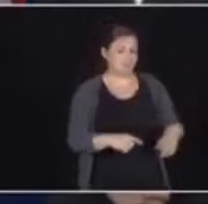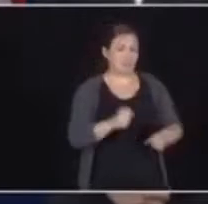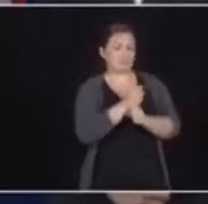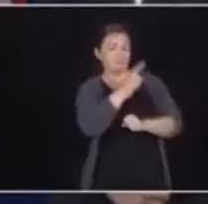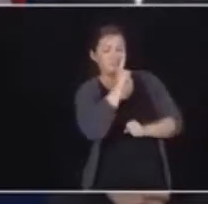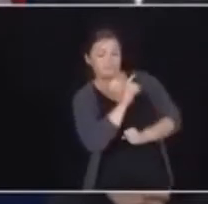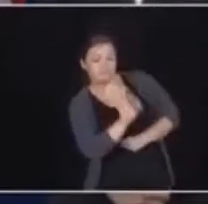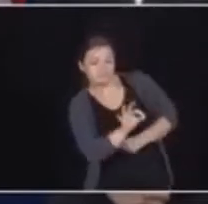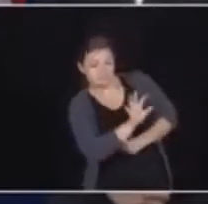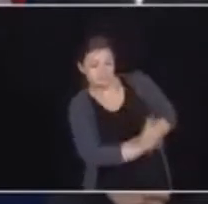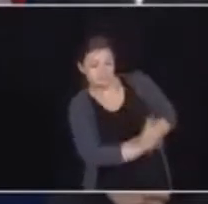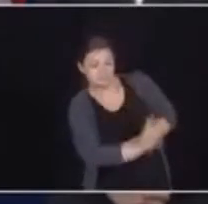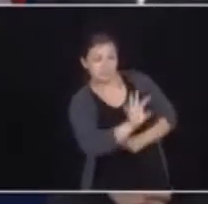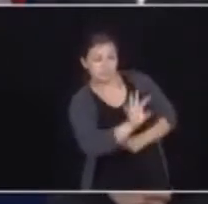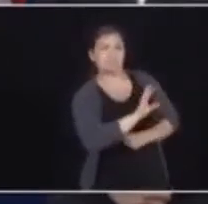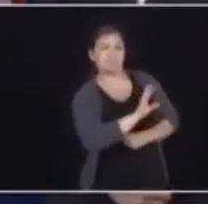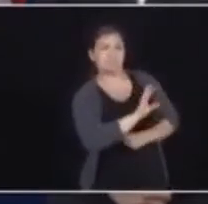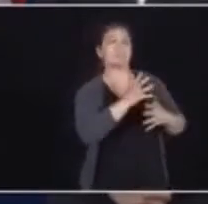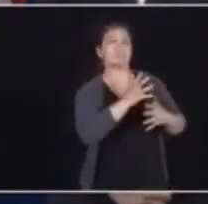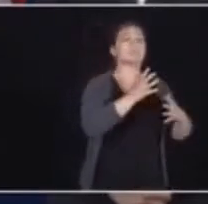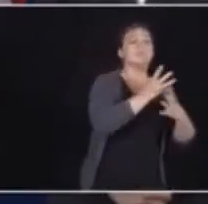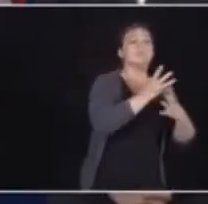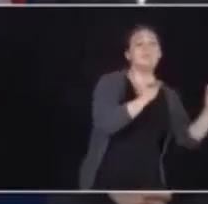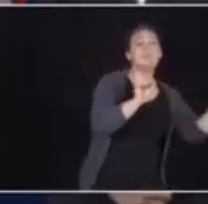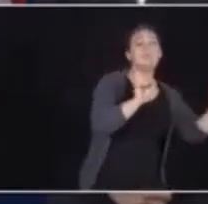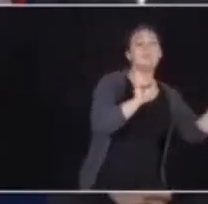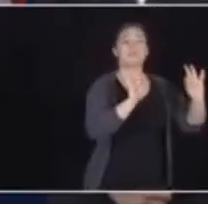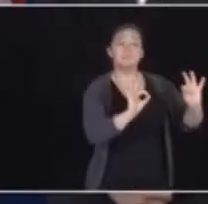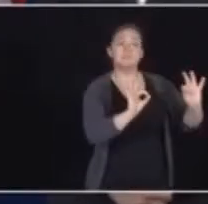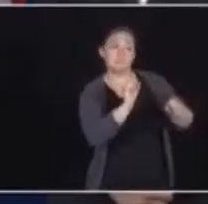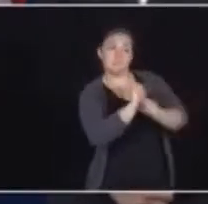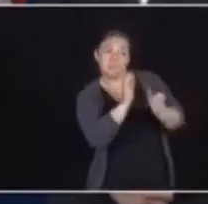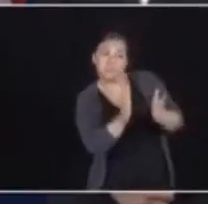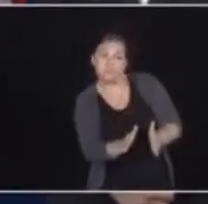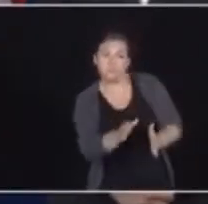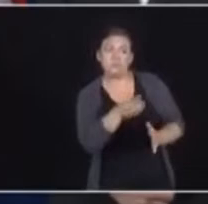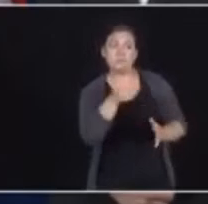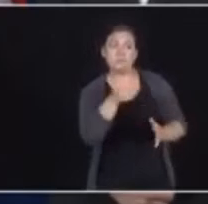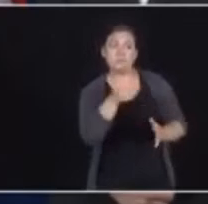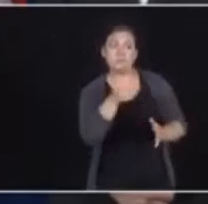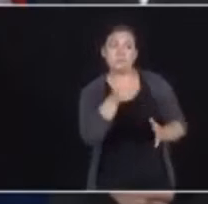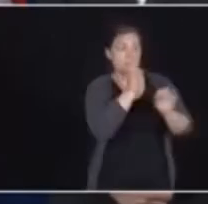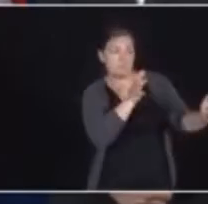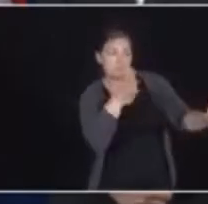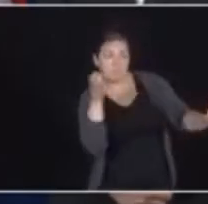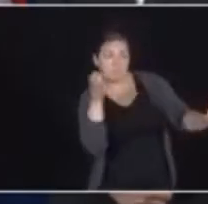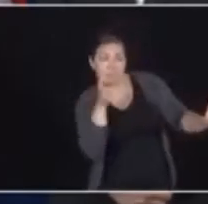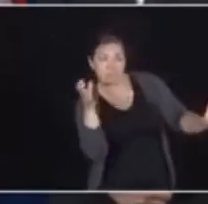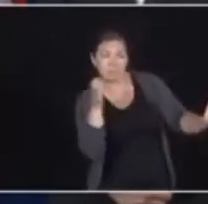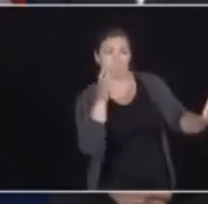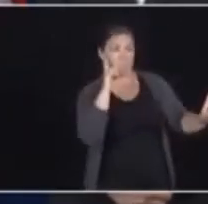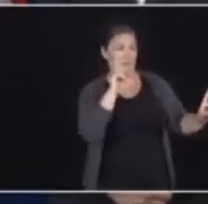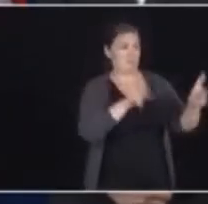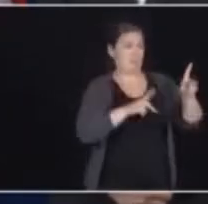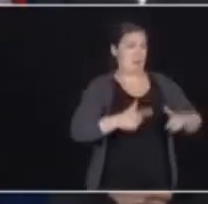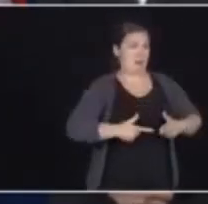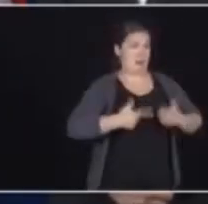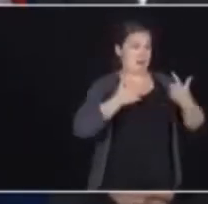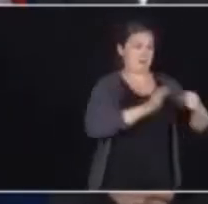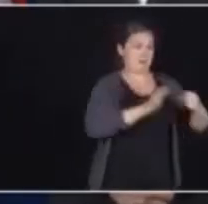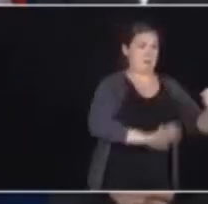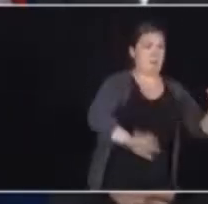a secure environment for the workers and the farmers and the people that live and work in that region. I'll pass it over to the